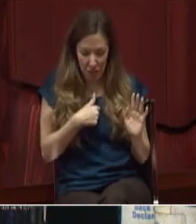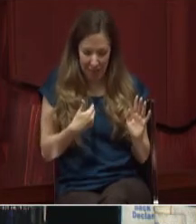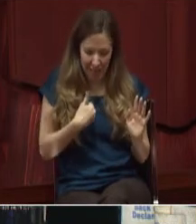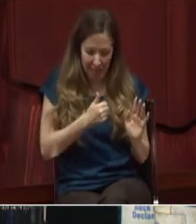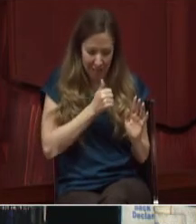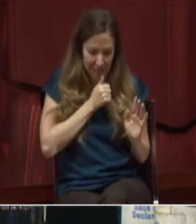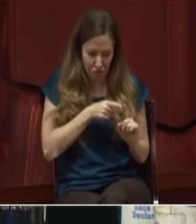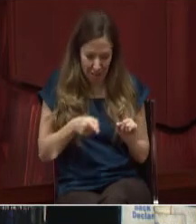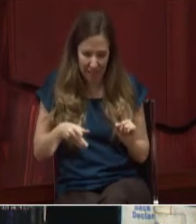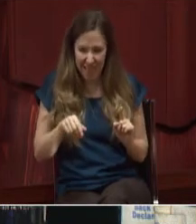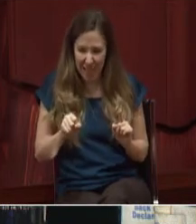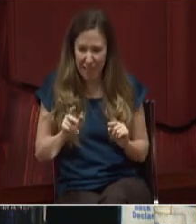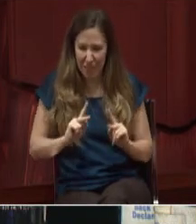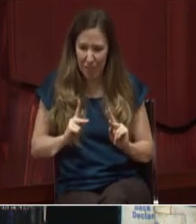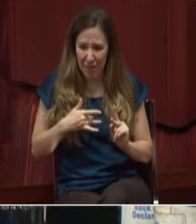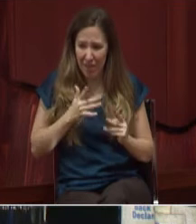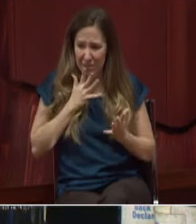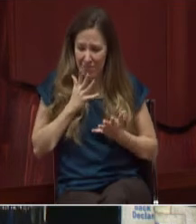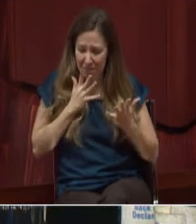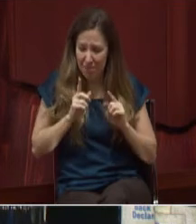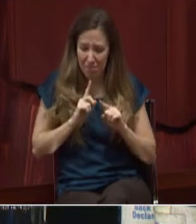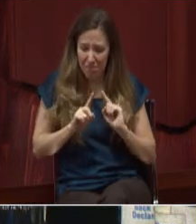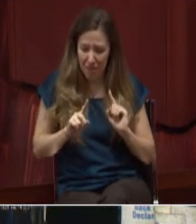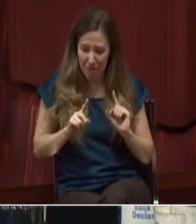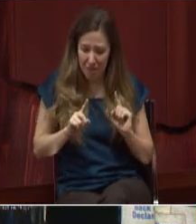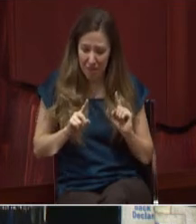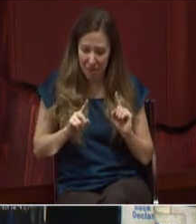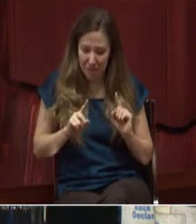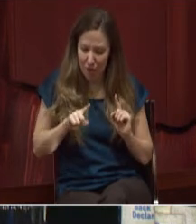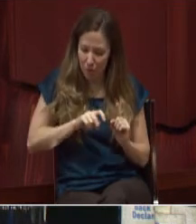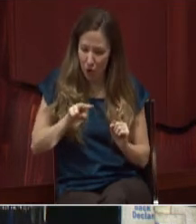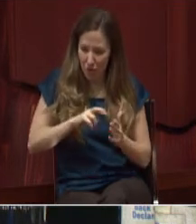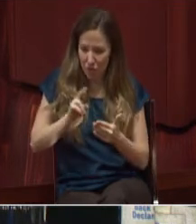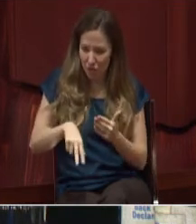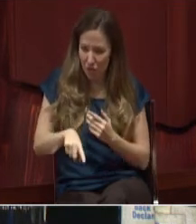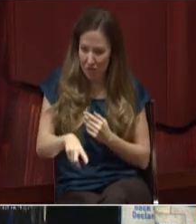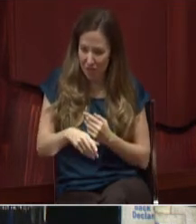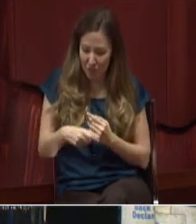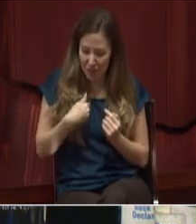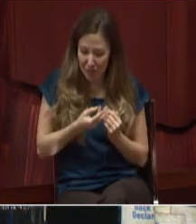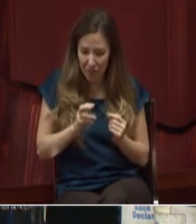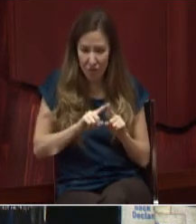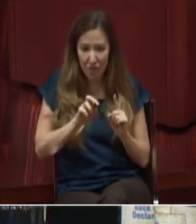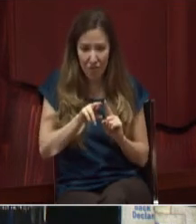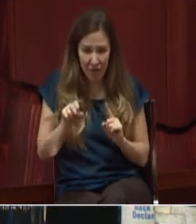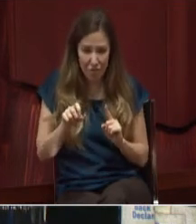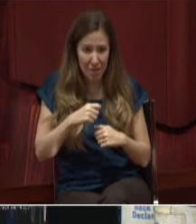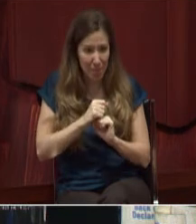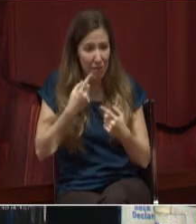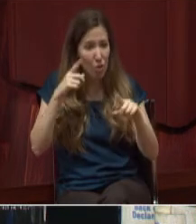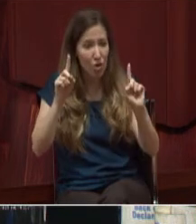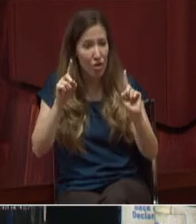looking for. I think there are several factors that made it work, and we've already touched on them. The fact that you had a president who had this tremendous interest